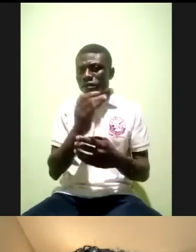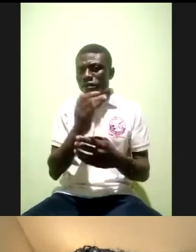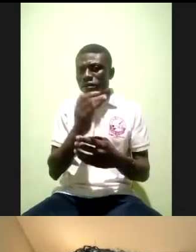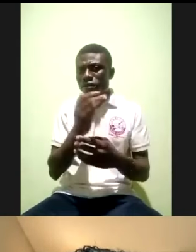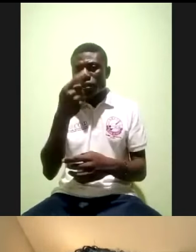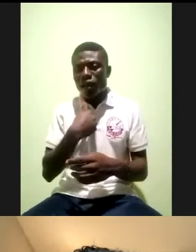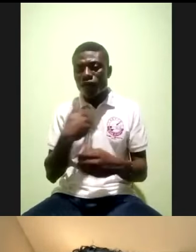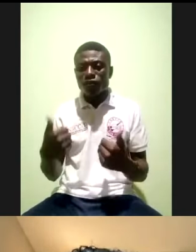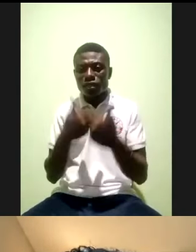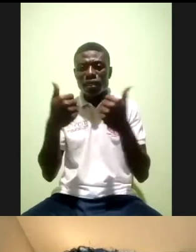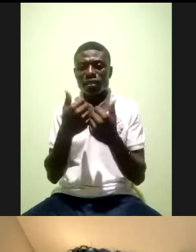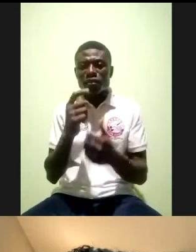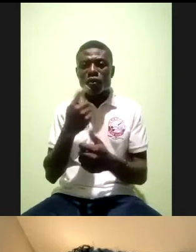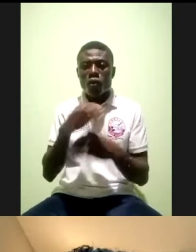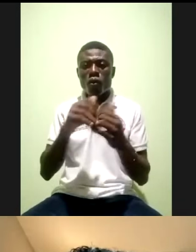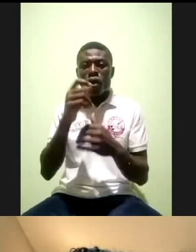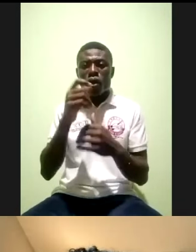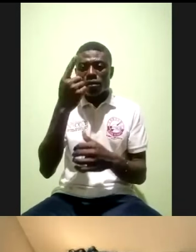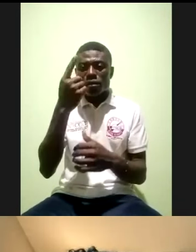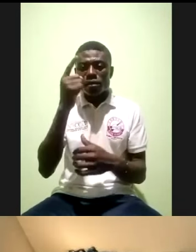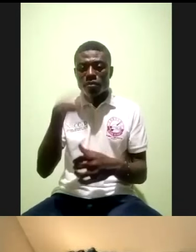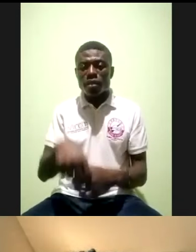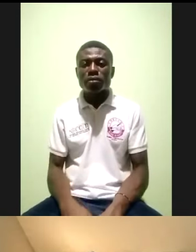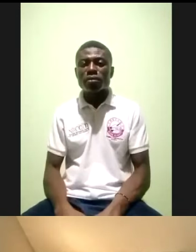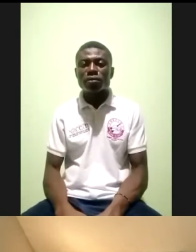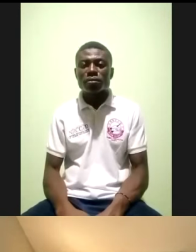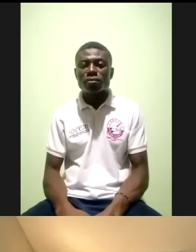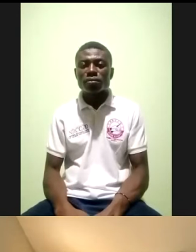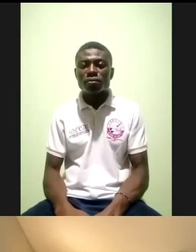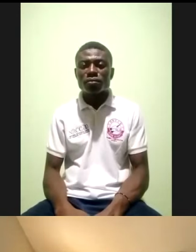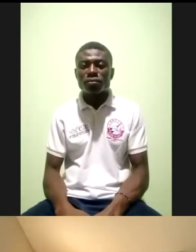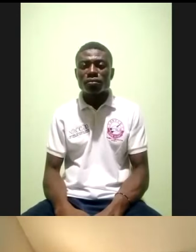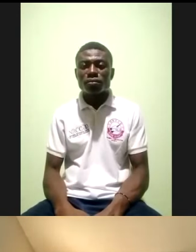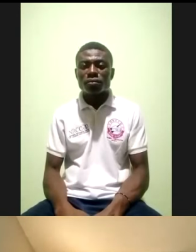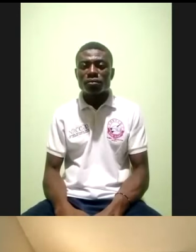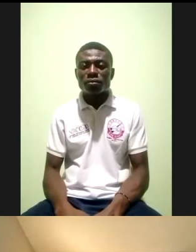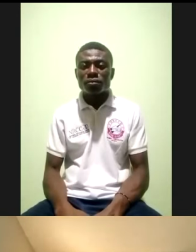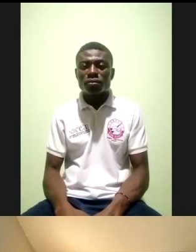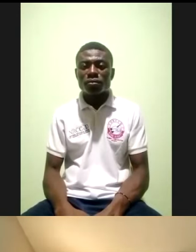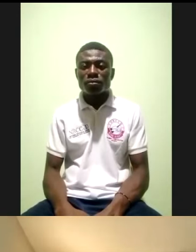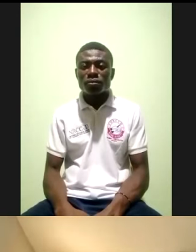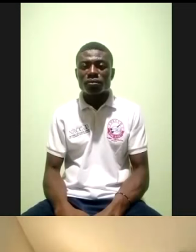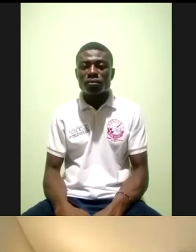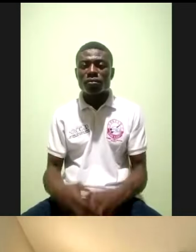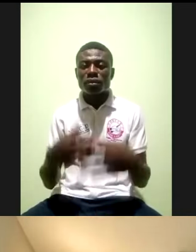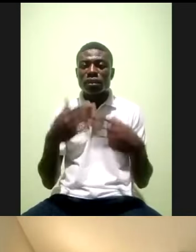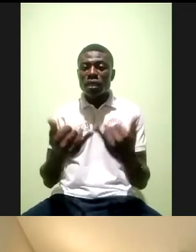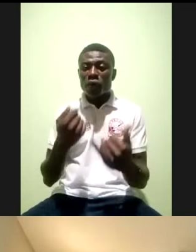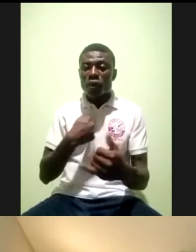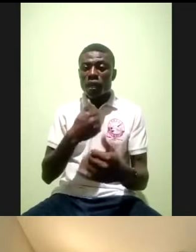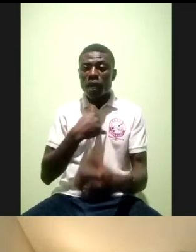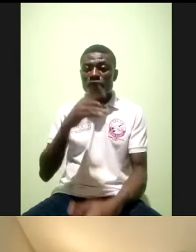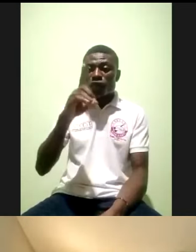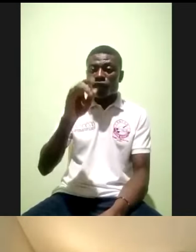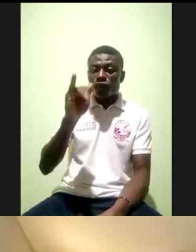challenge. Okay, dyspraxia. Dyspraxia is also known